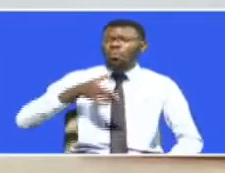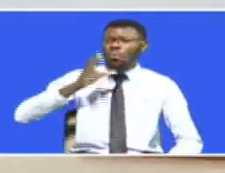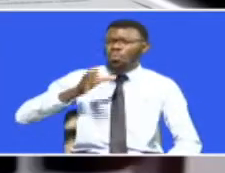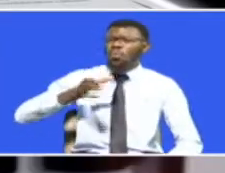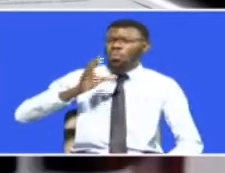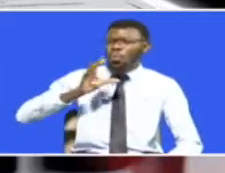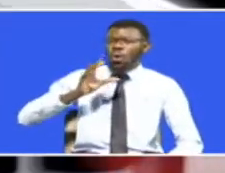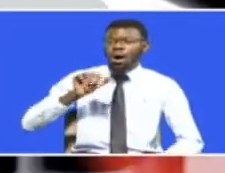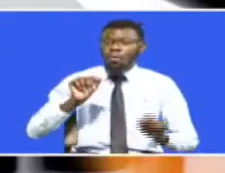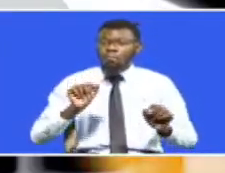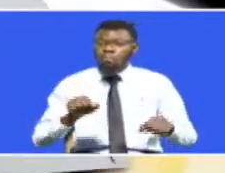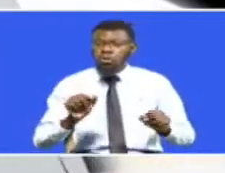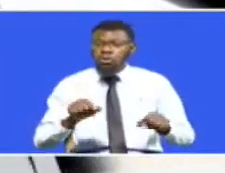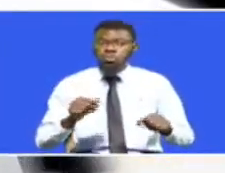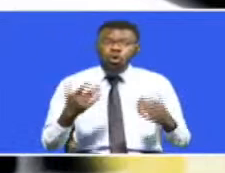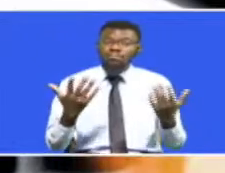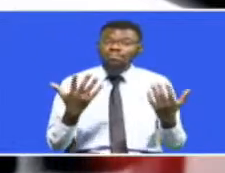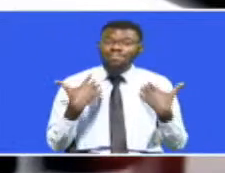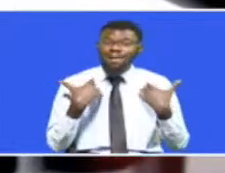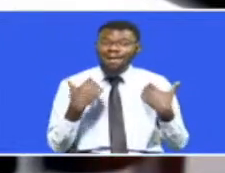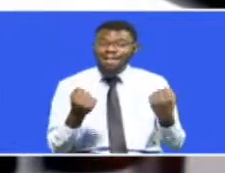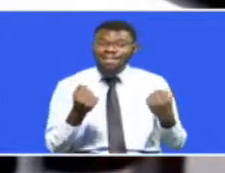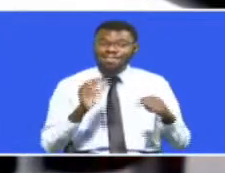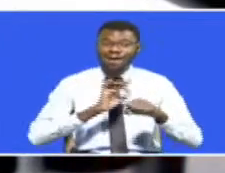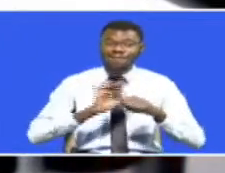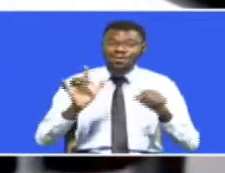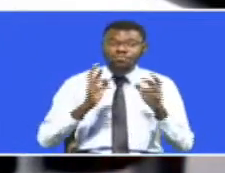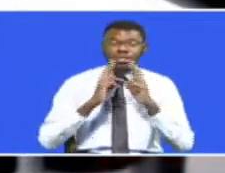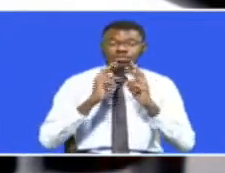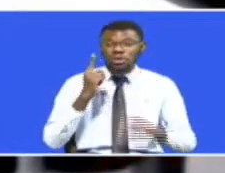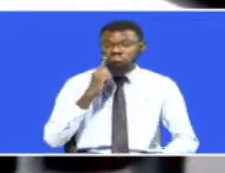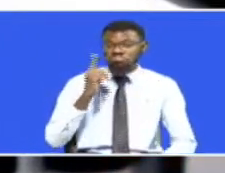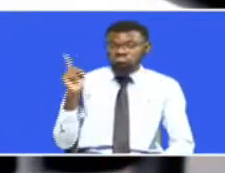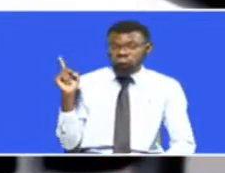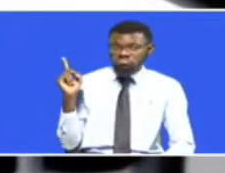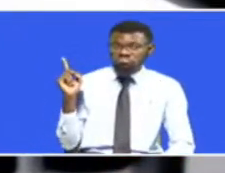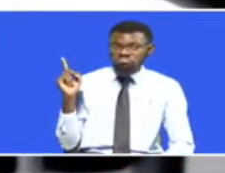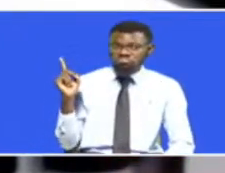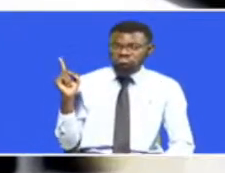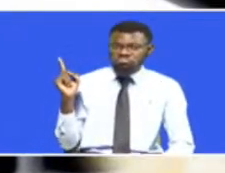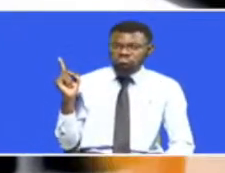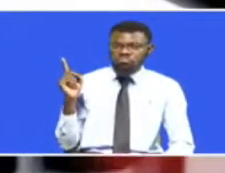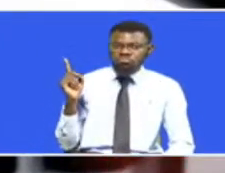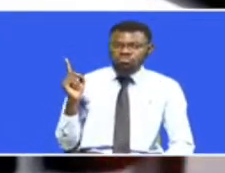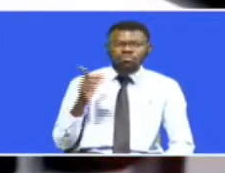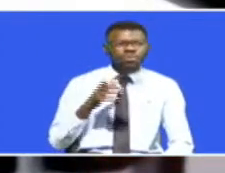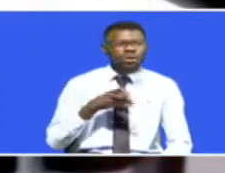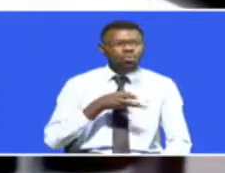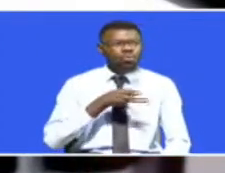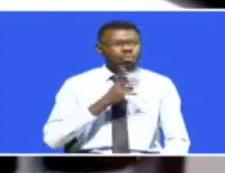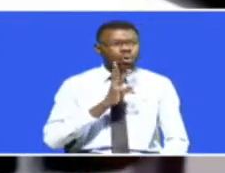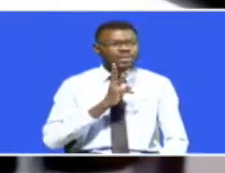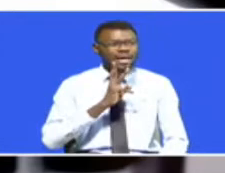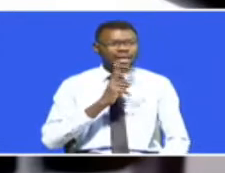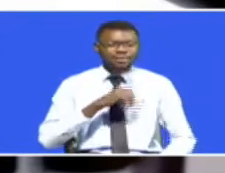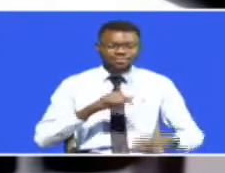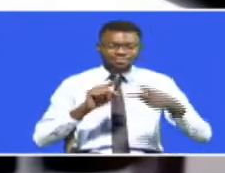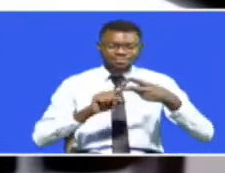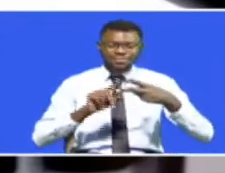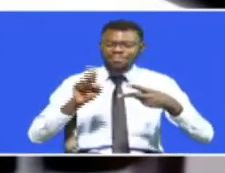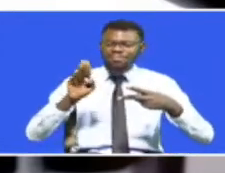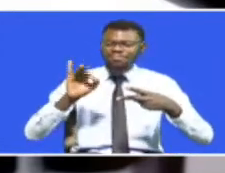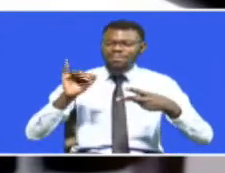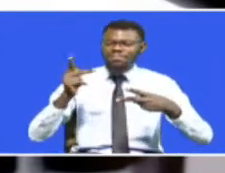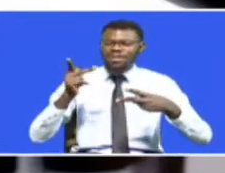products. The results showed that both the water and the drinking popularly known as Biko